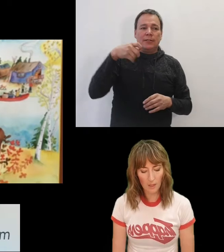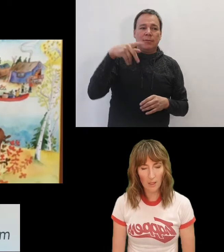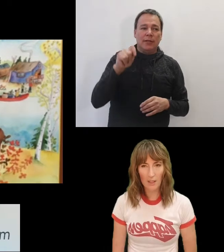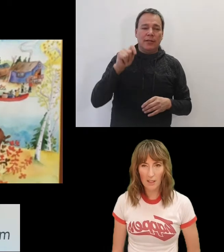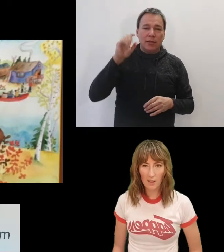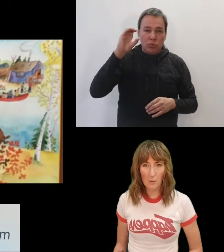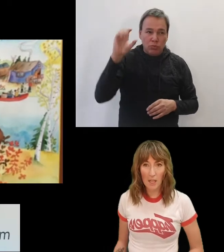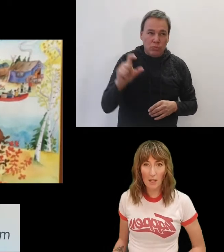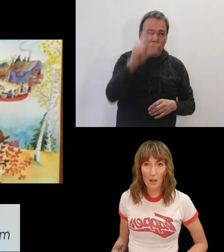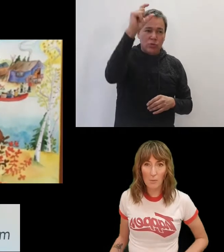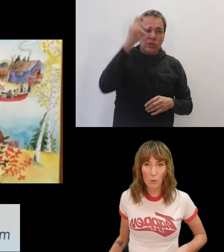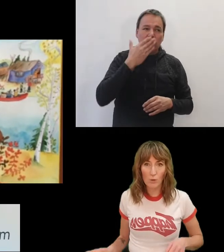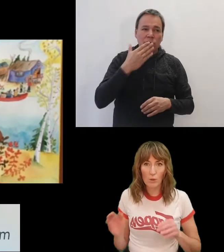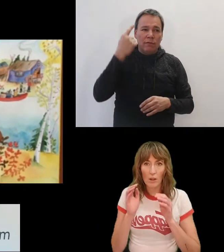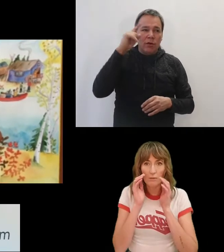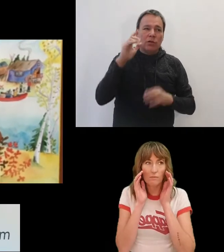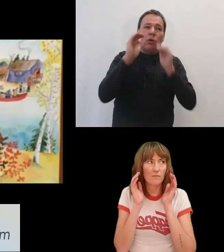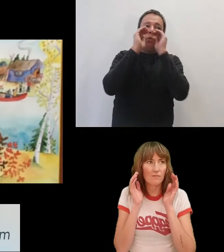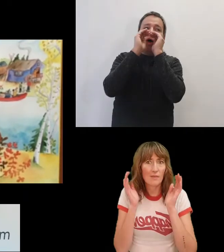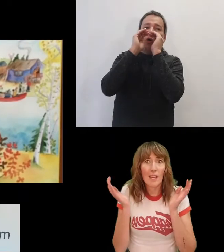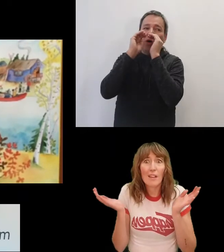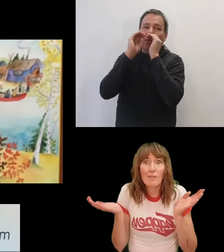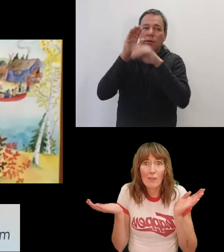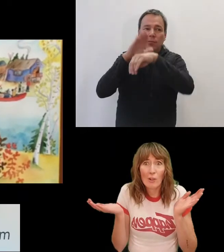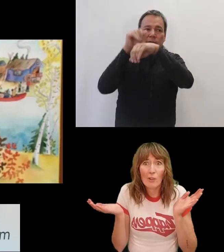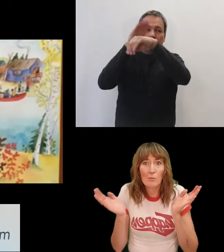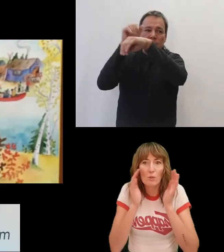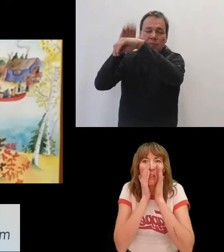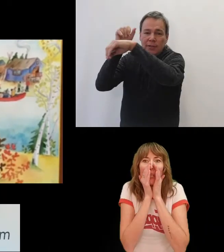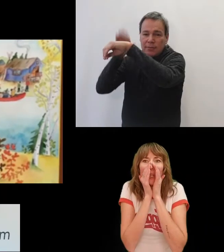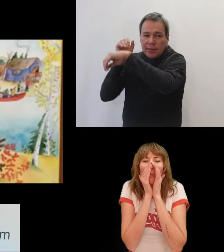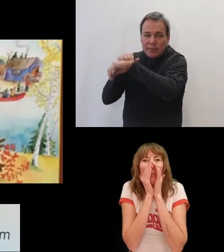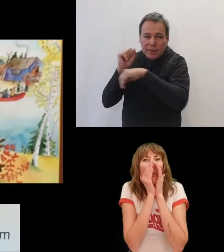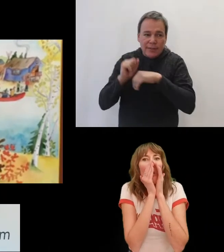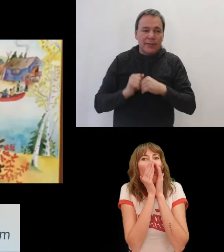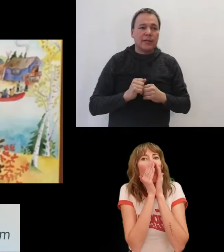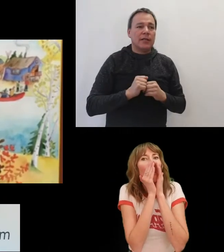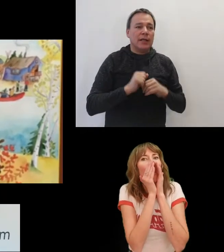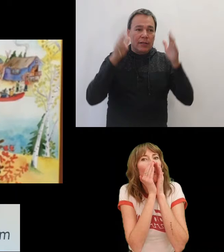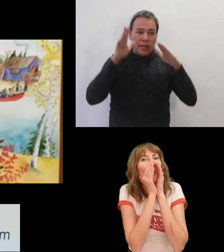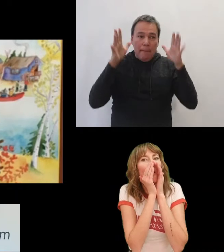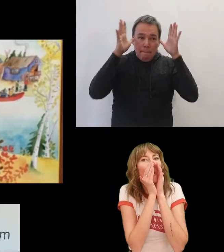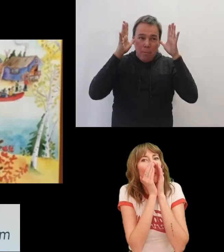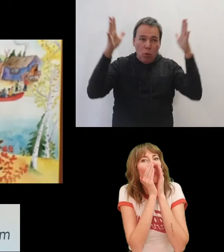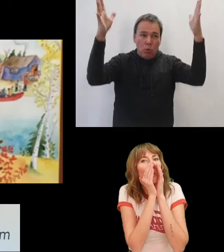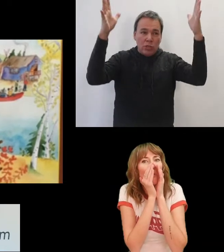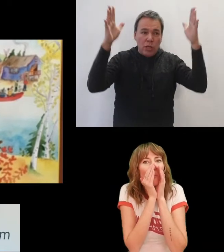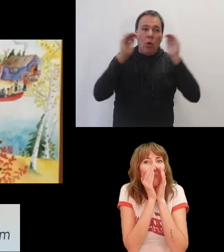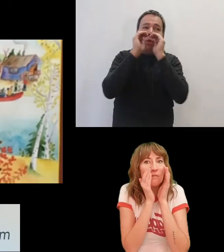canoe. Can you make a moose call? I've never heard a moose.